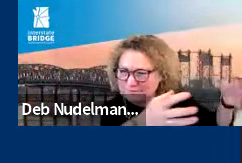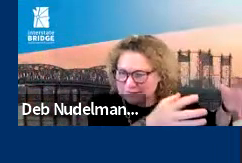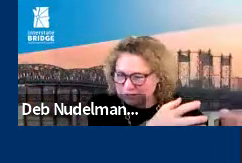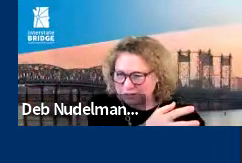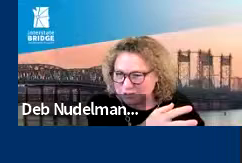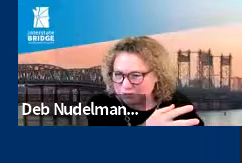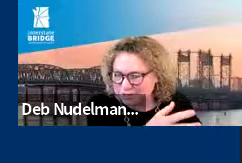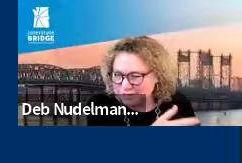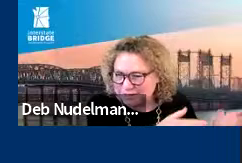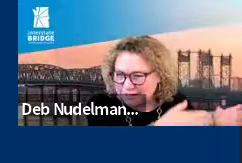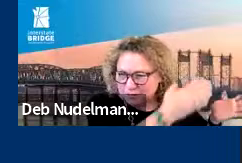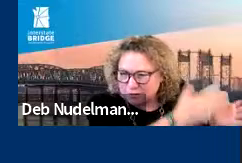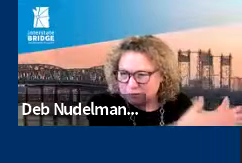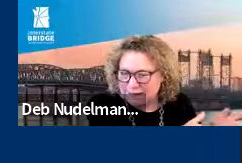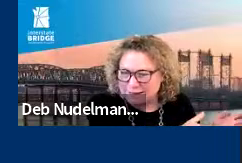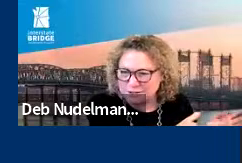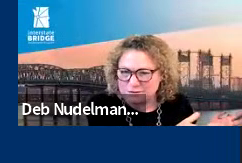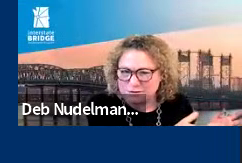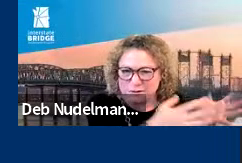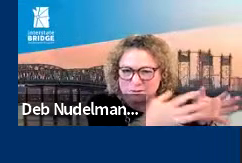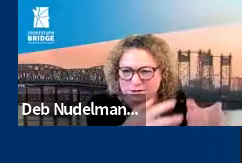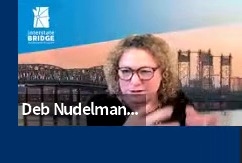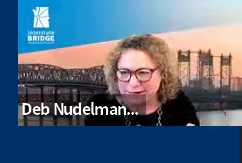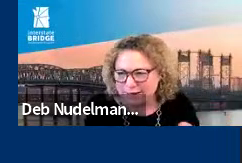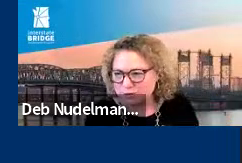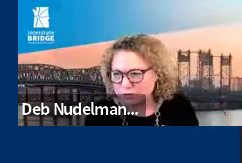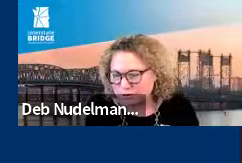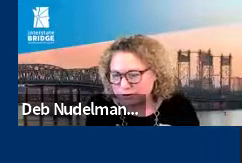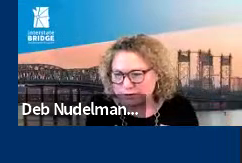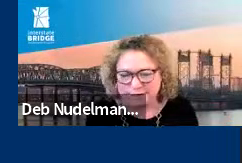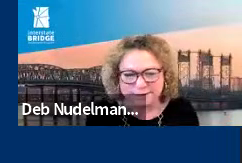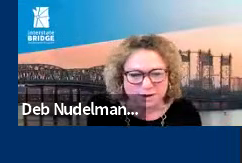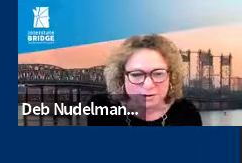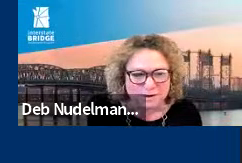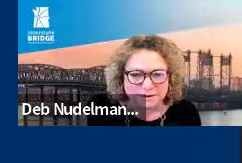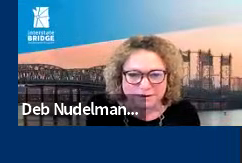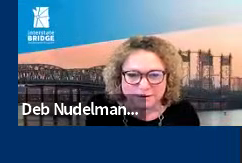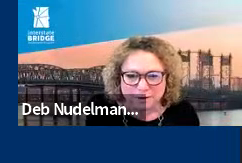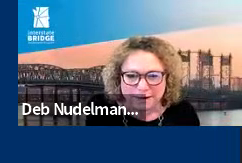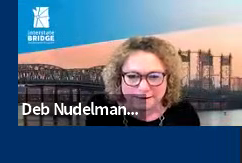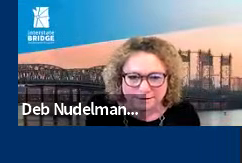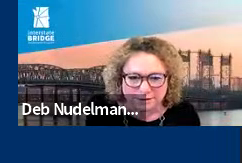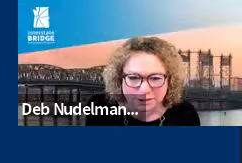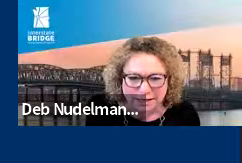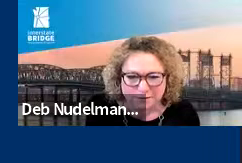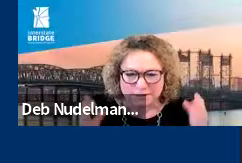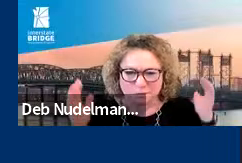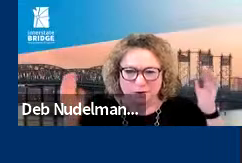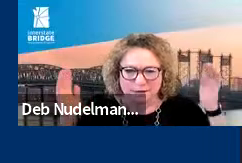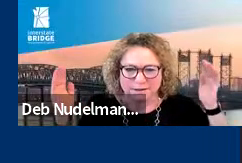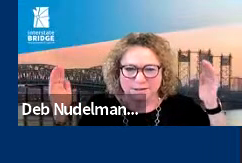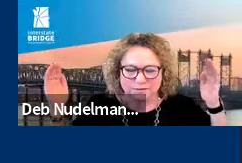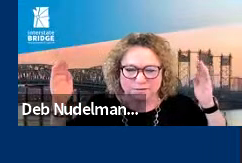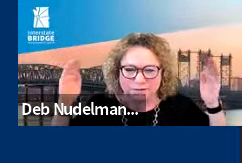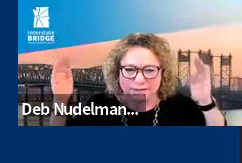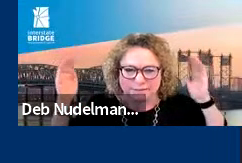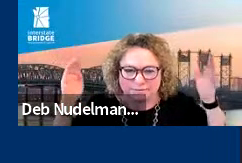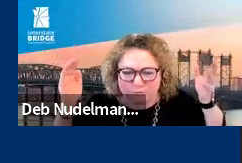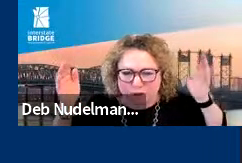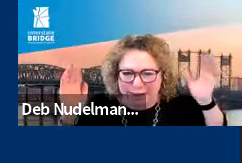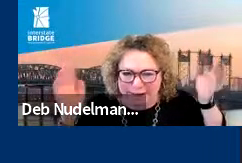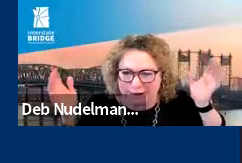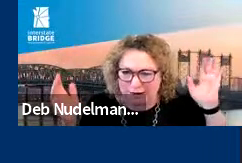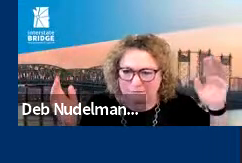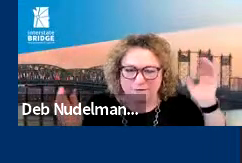out so that you see like, what are the milestones? What are we trying to head towards? And so when John Willis walked us through